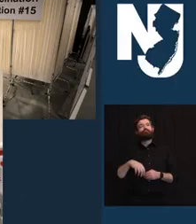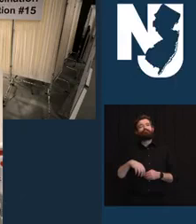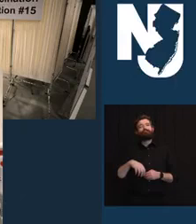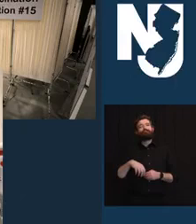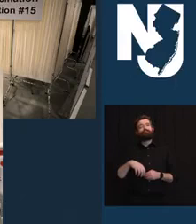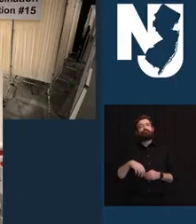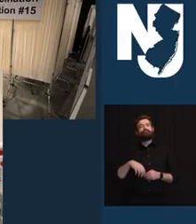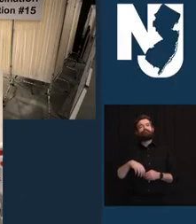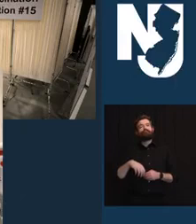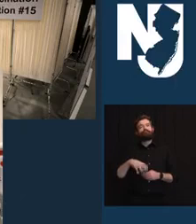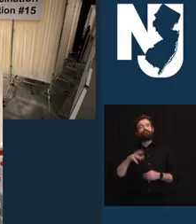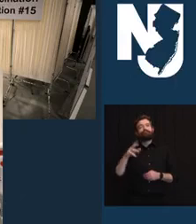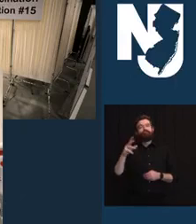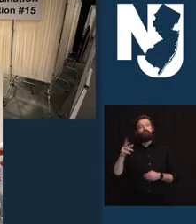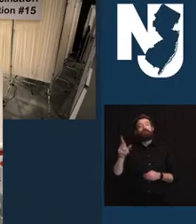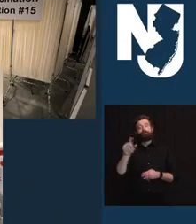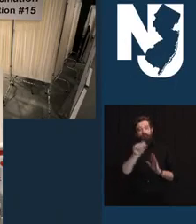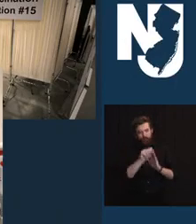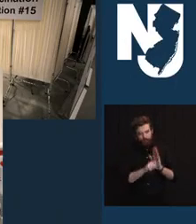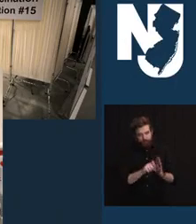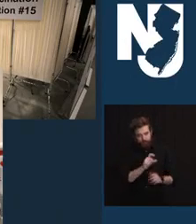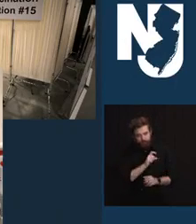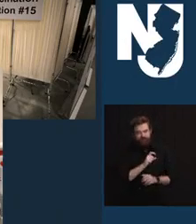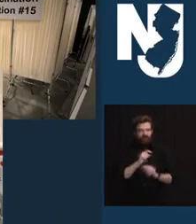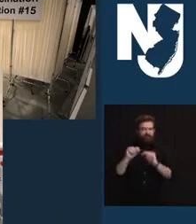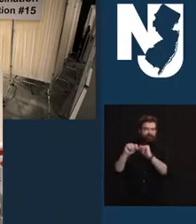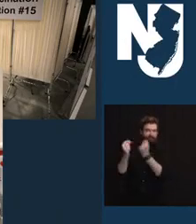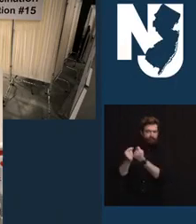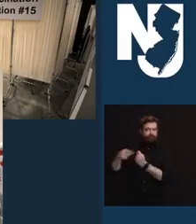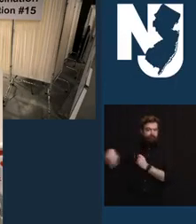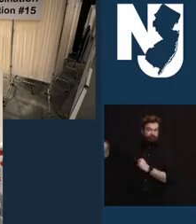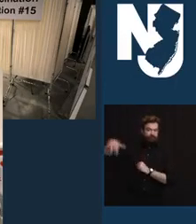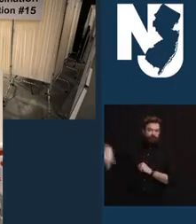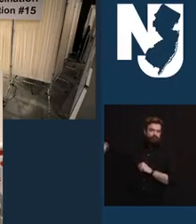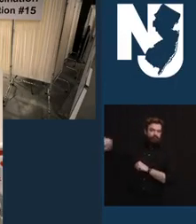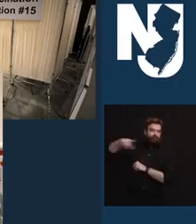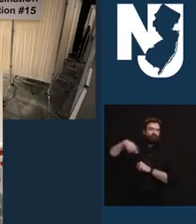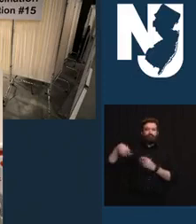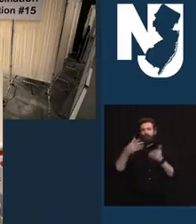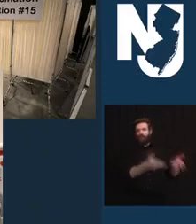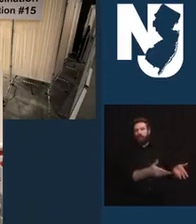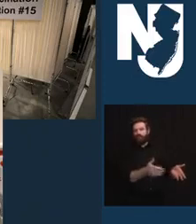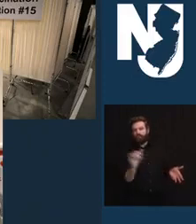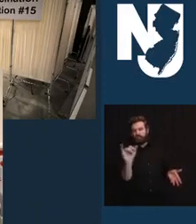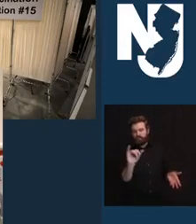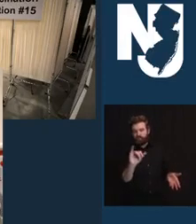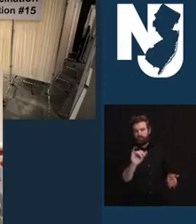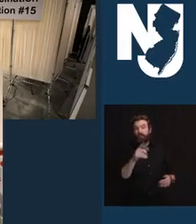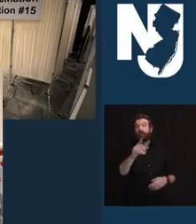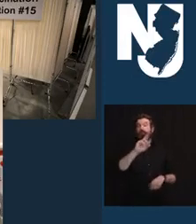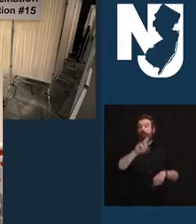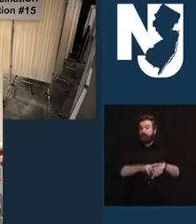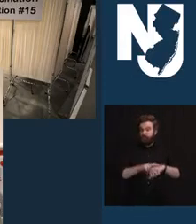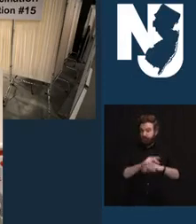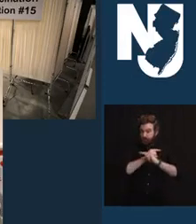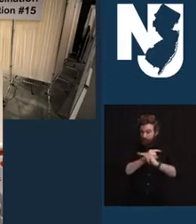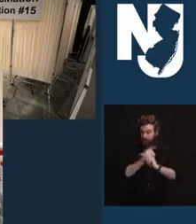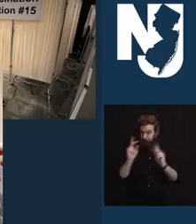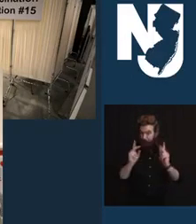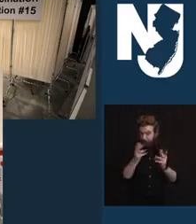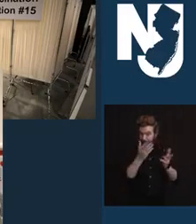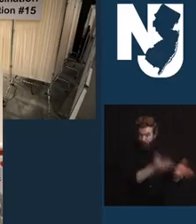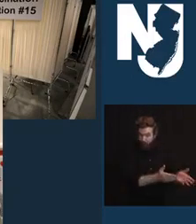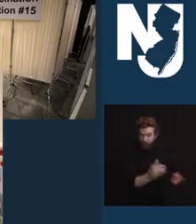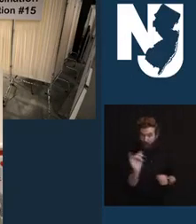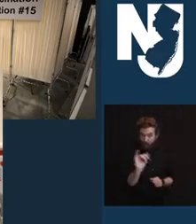members of the state police. Pat, your colleagues were hugely instrumental, members of the National Guard, obviously the health team at the state,